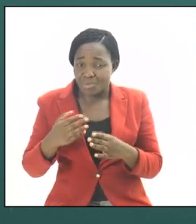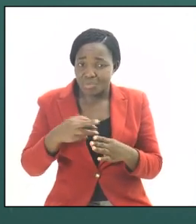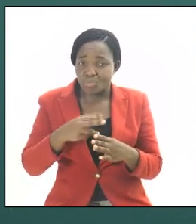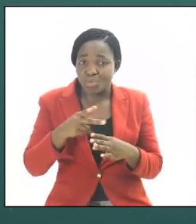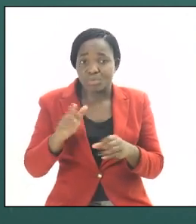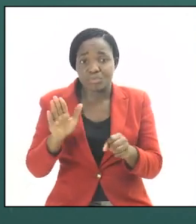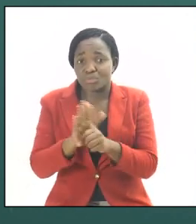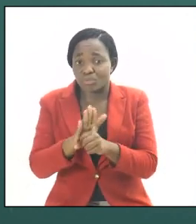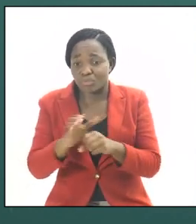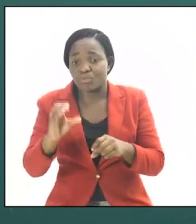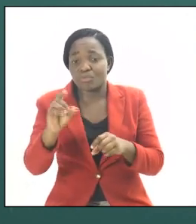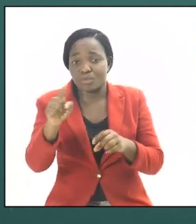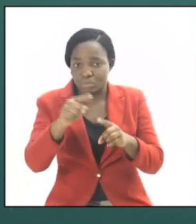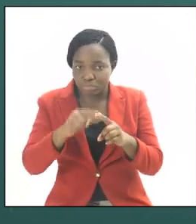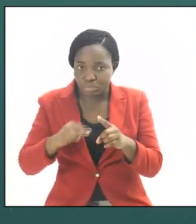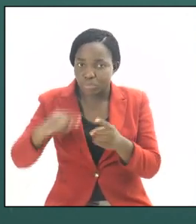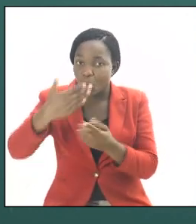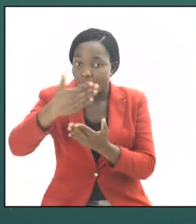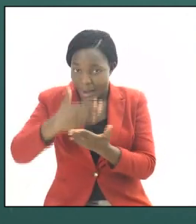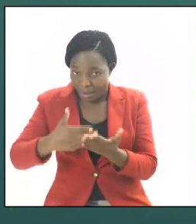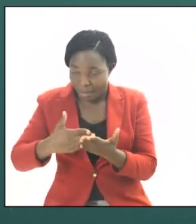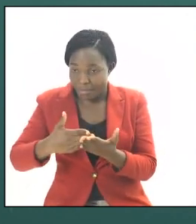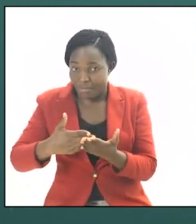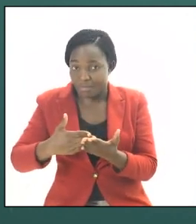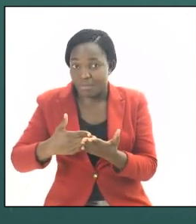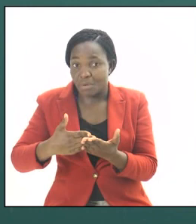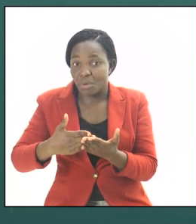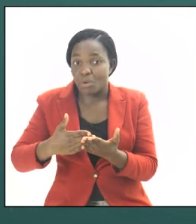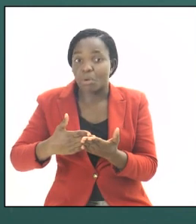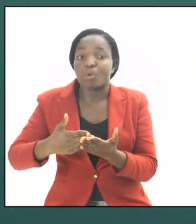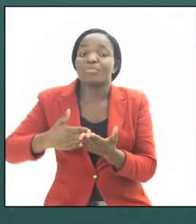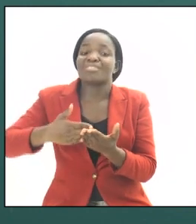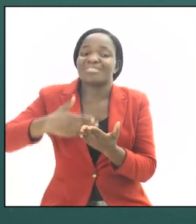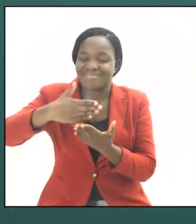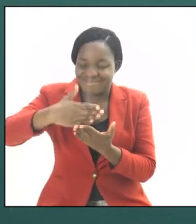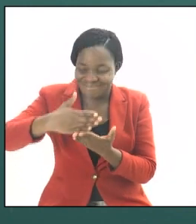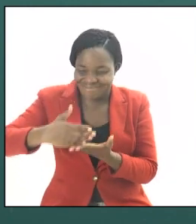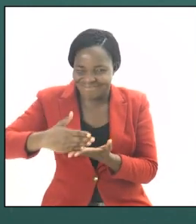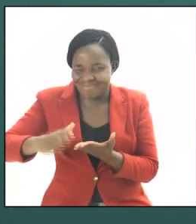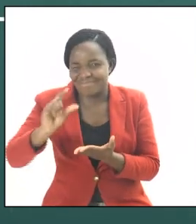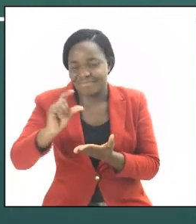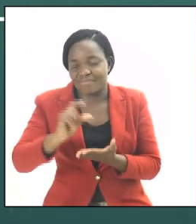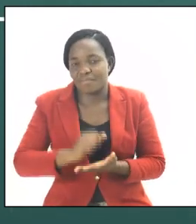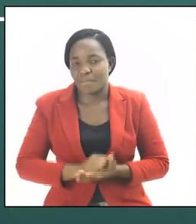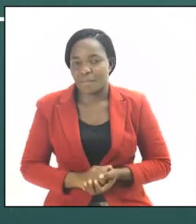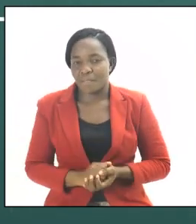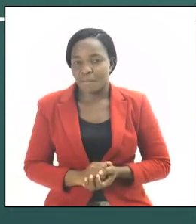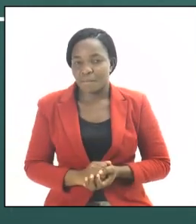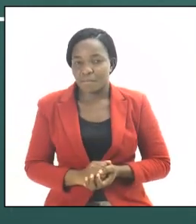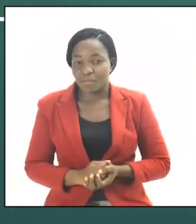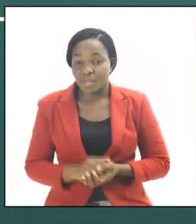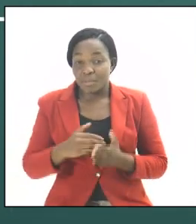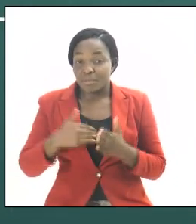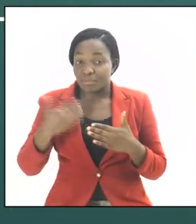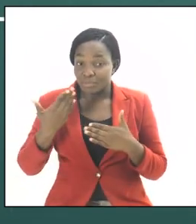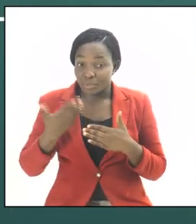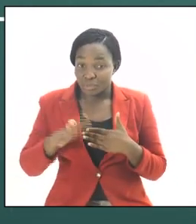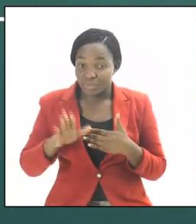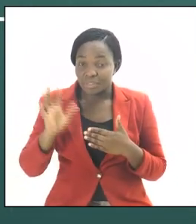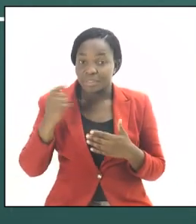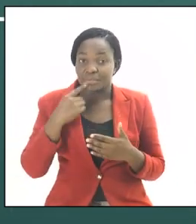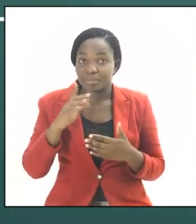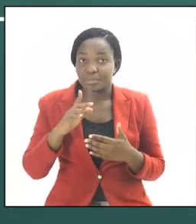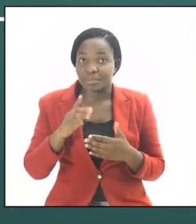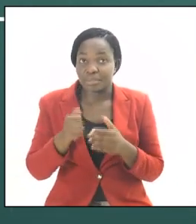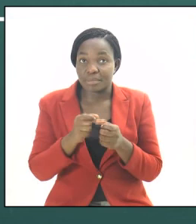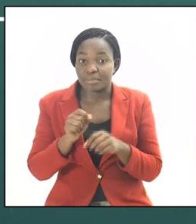circle, a semicircle, or even a quarter of a circle. But before I say goodbye, here